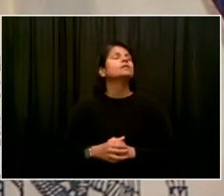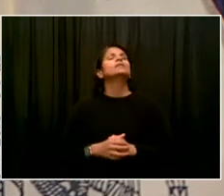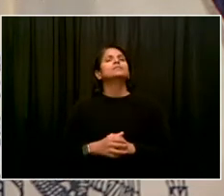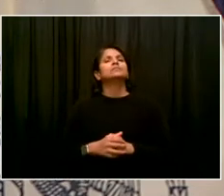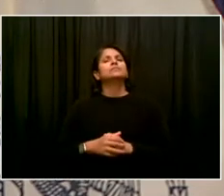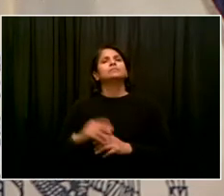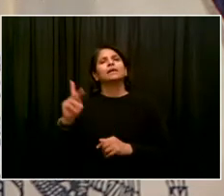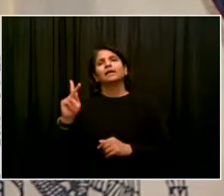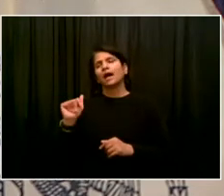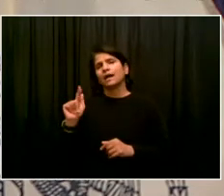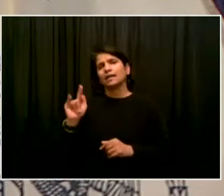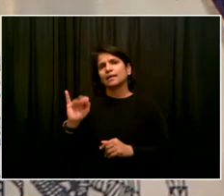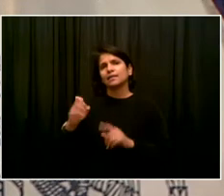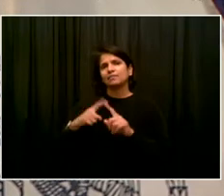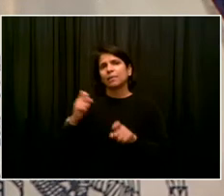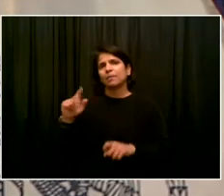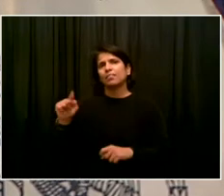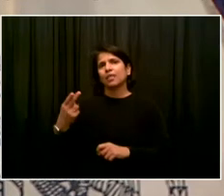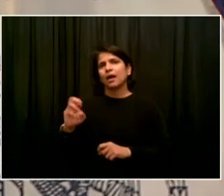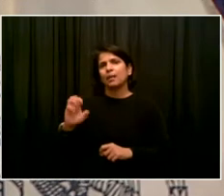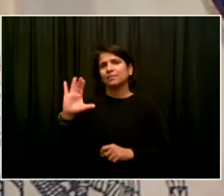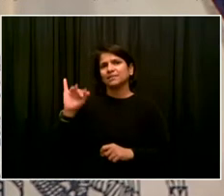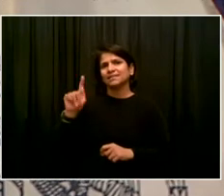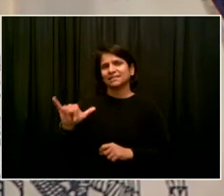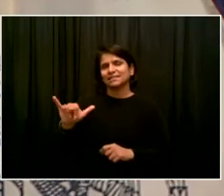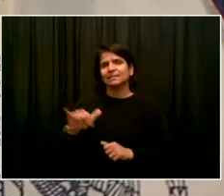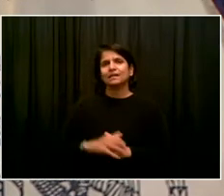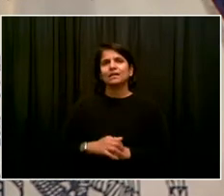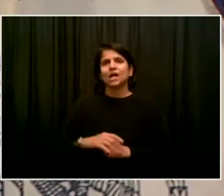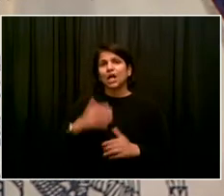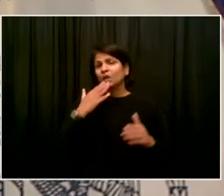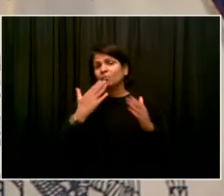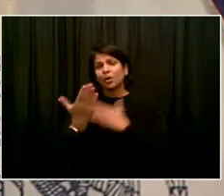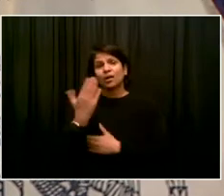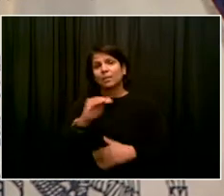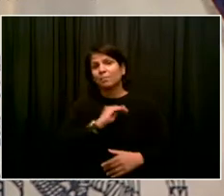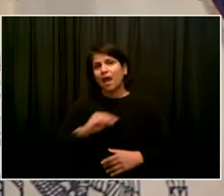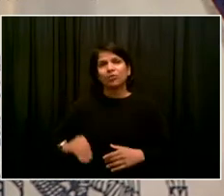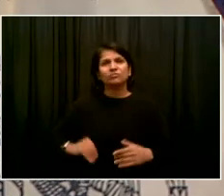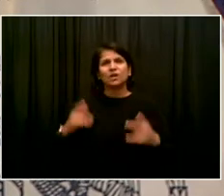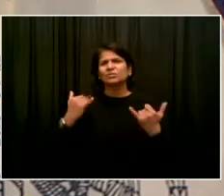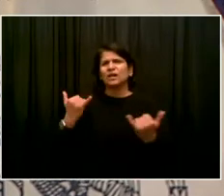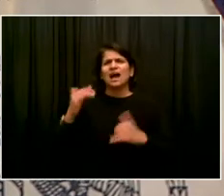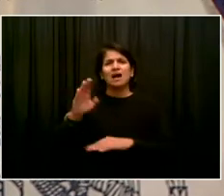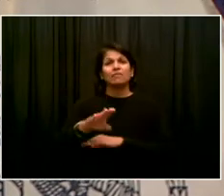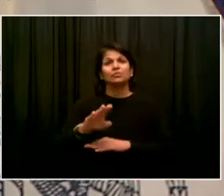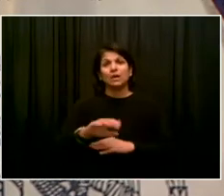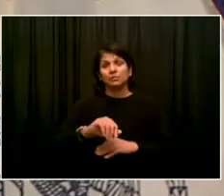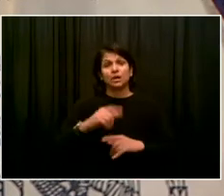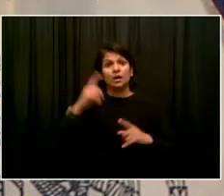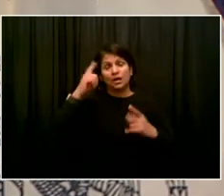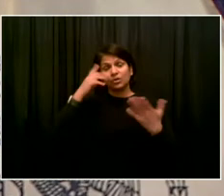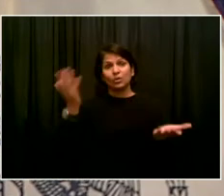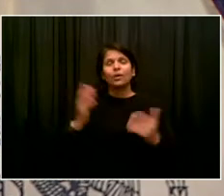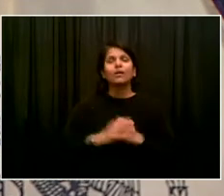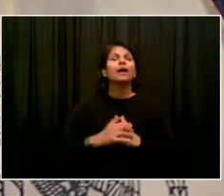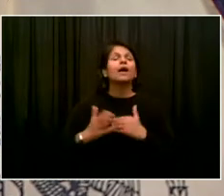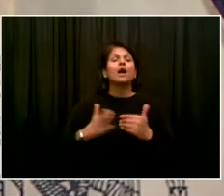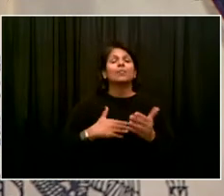Hey, good morning, Mayor. Is it afternoon yet? I'm sorry, I've lost track of time. Good morning, Mayor de Blasio. How are you? Good. How you doing, Katie?